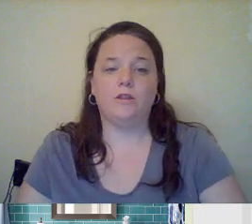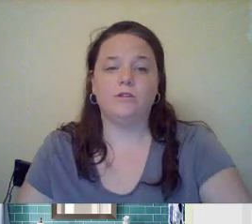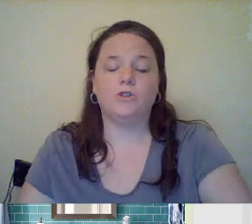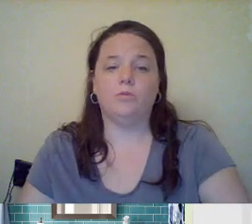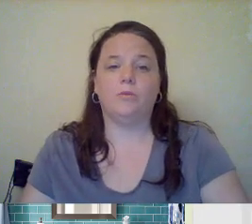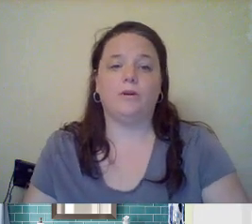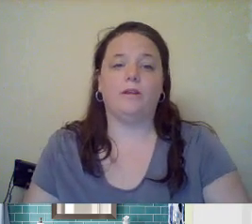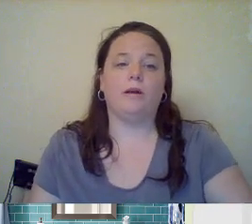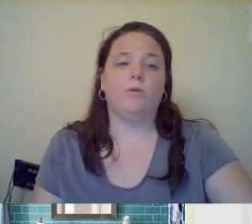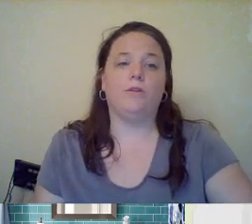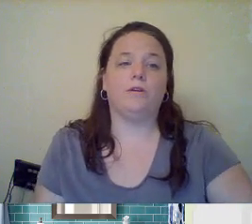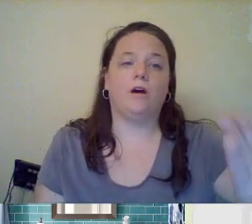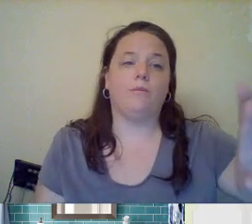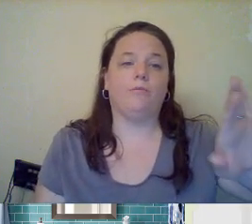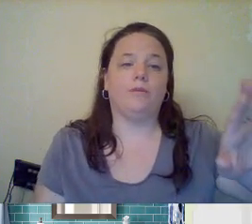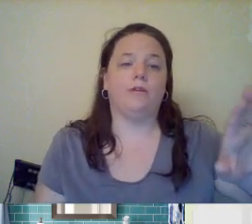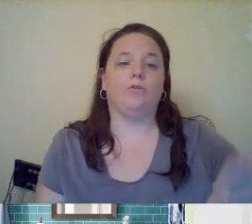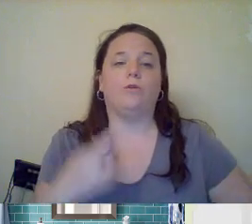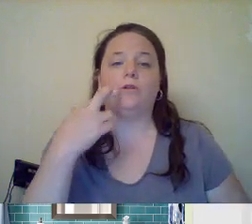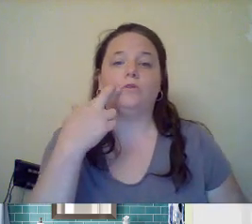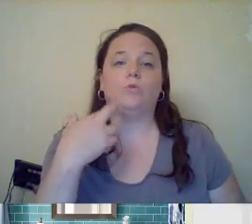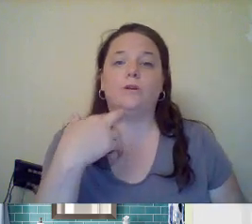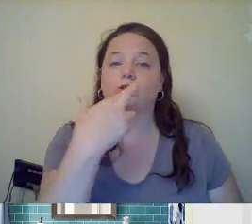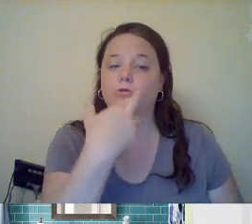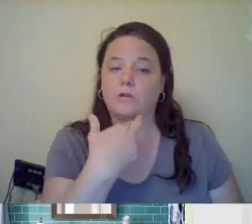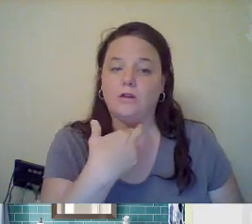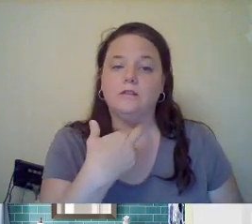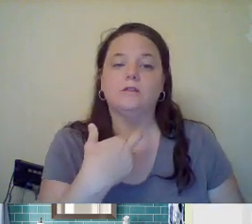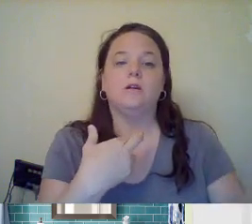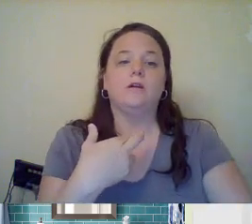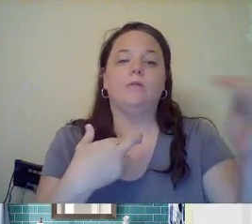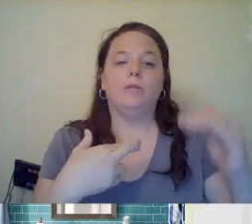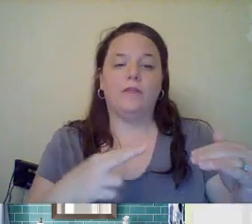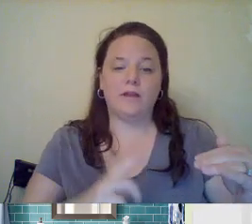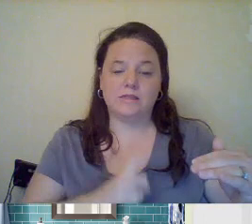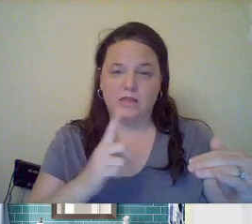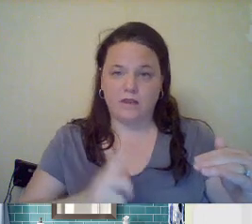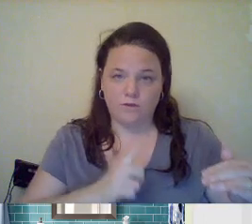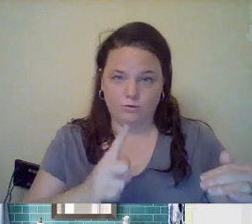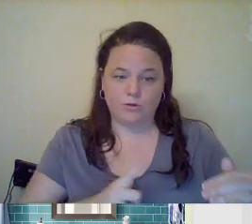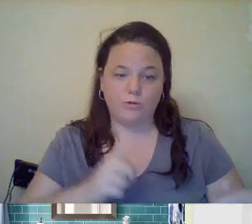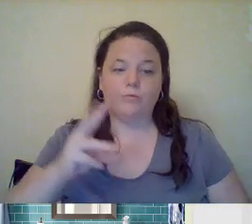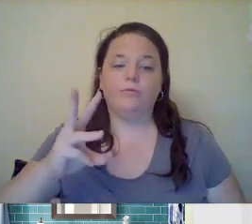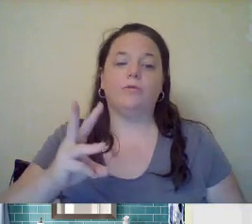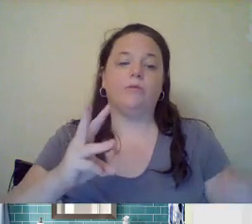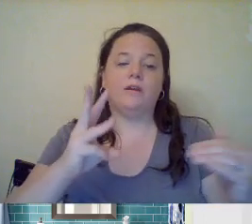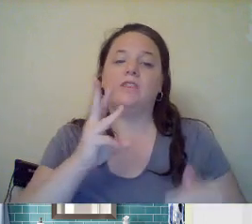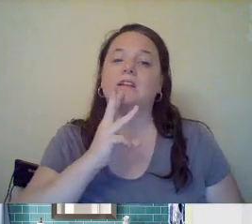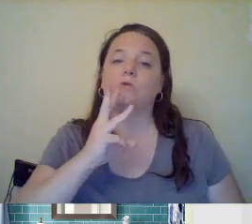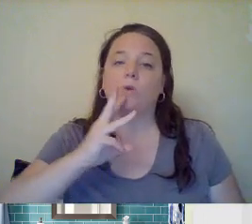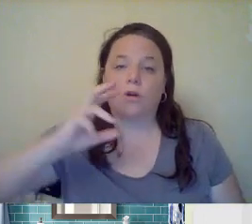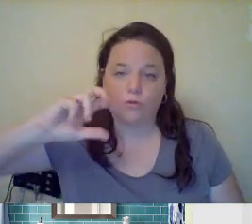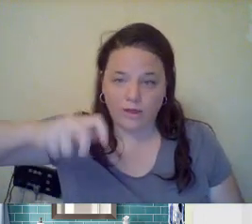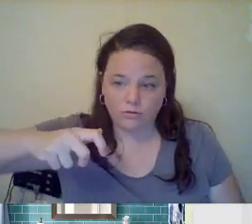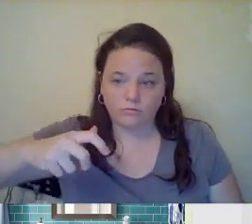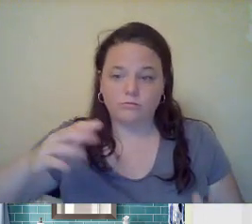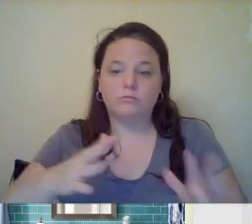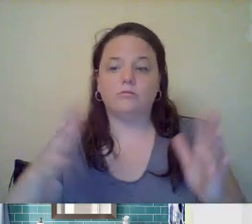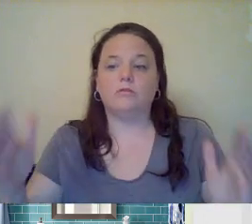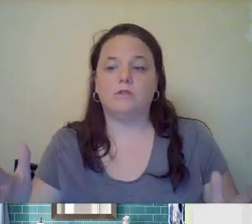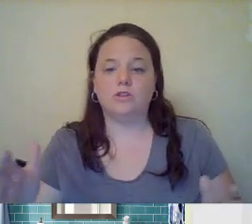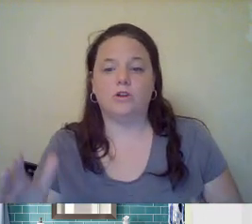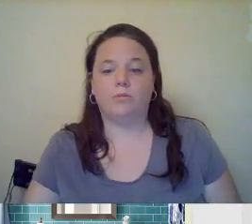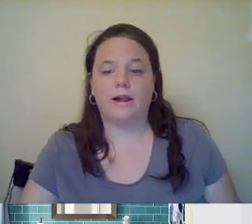if you want to get used to remembering, that one in the top left corner is a restaurant. Beneath that's the living room. Beneath that's water